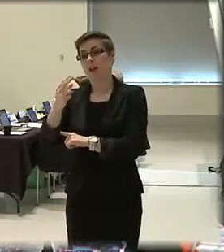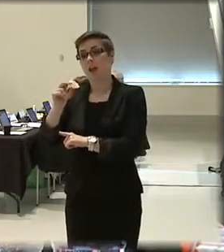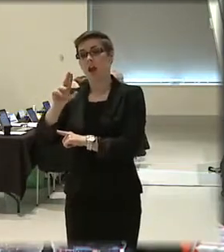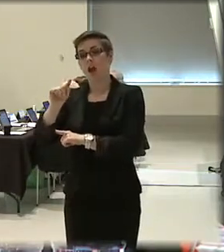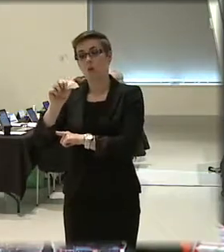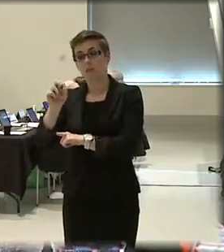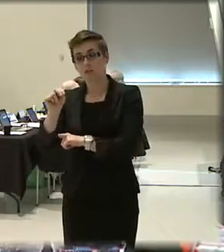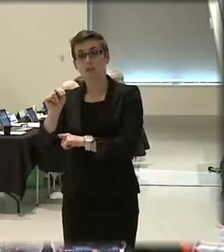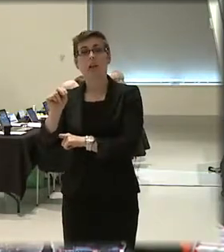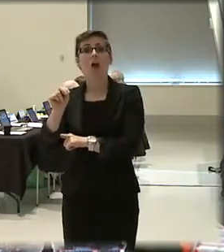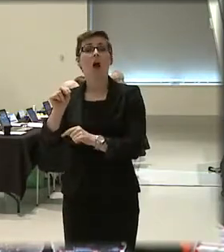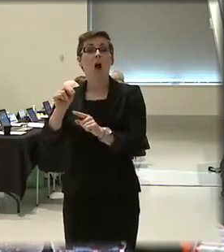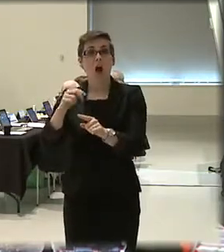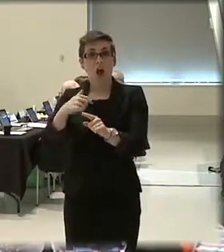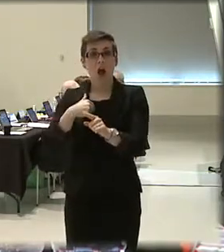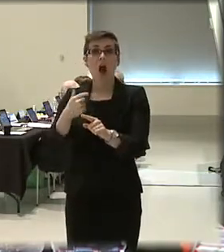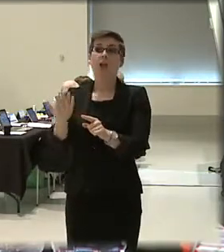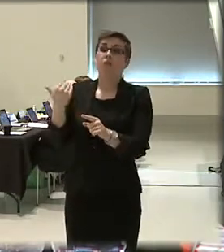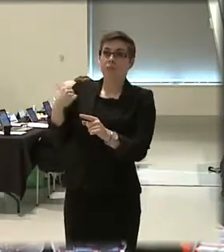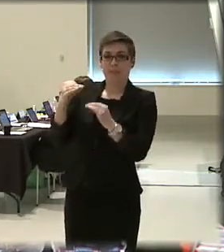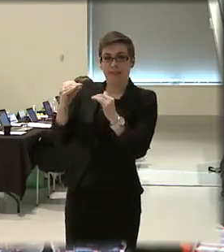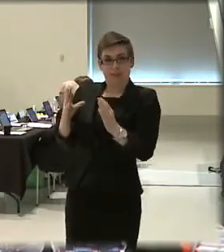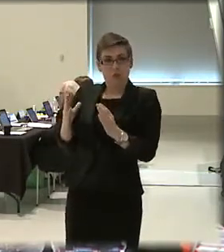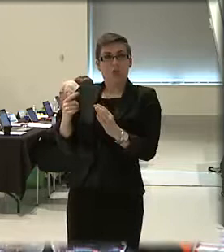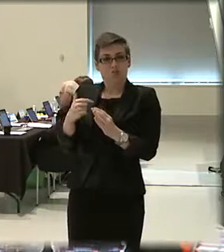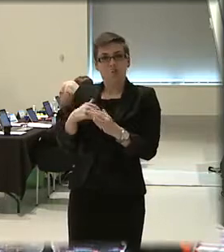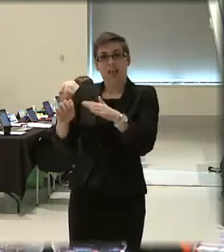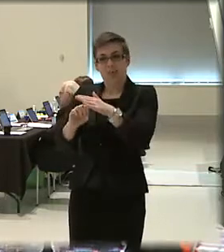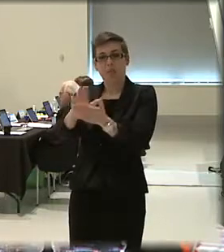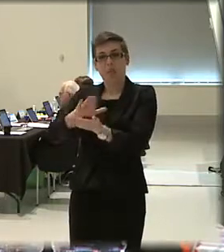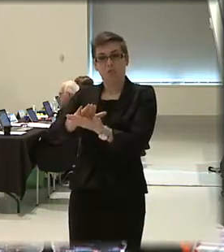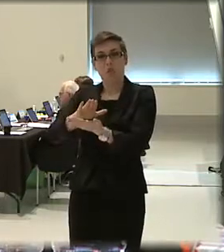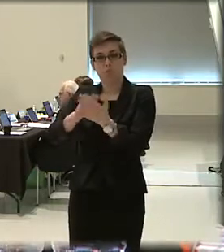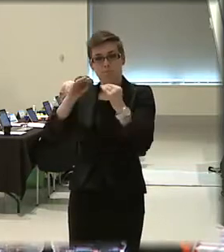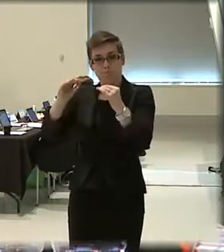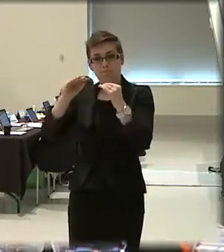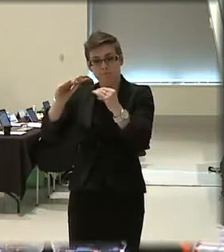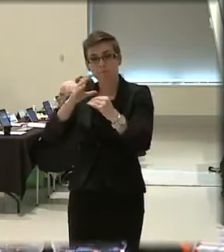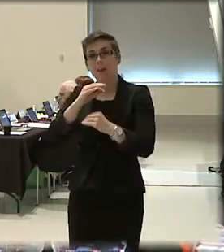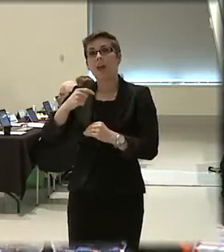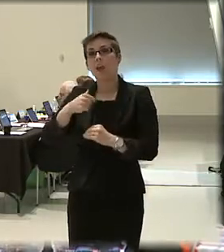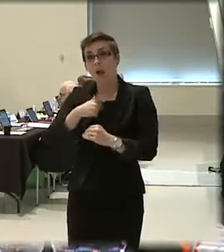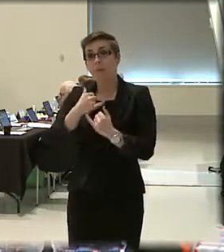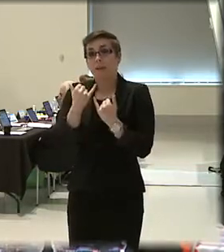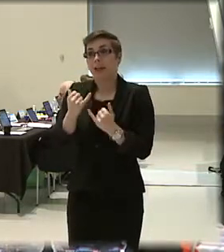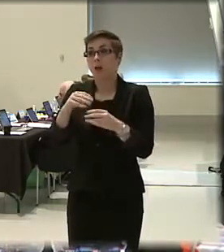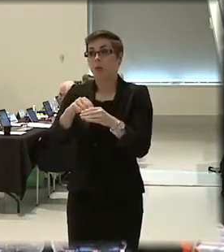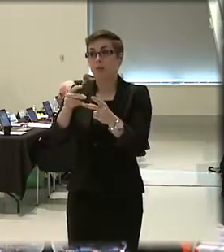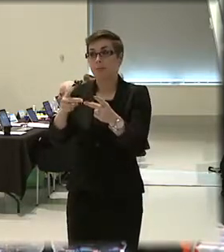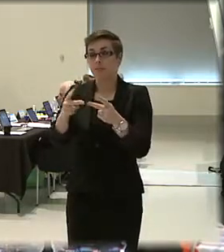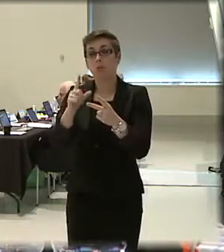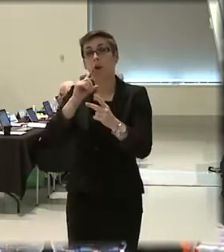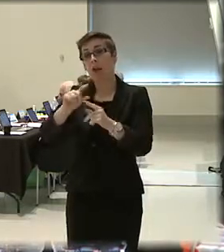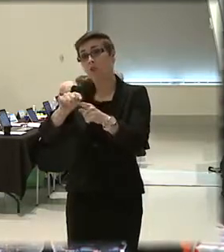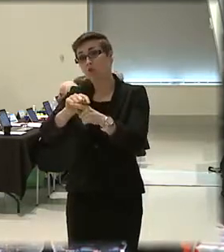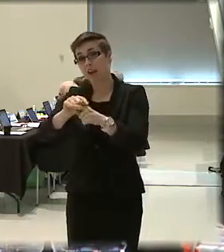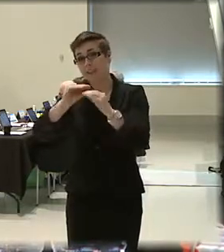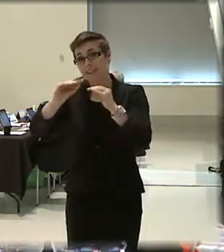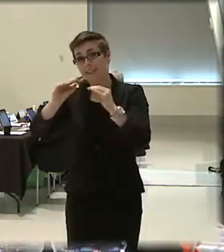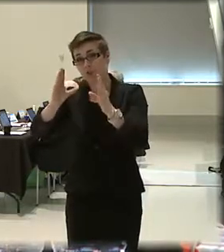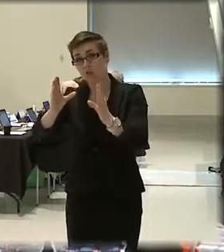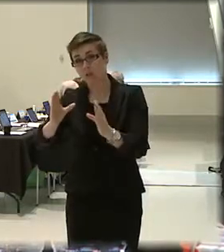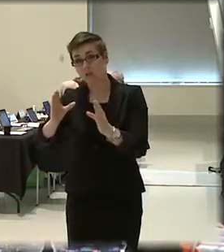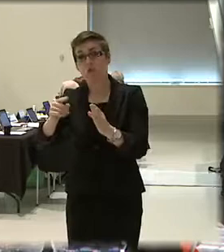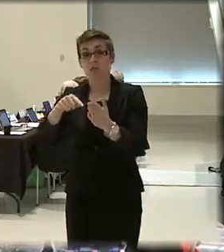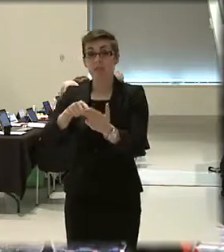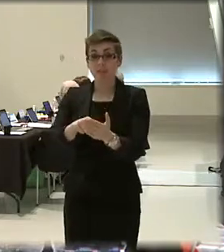I used to be a teacher. I taught elementary school. And I'm currently in a position where I train teachers. And so this conversation